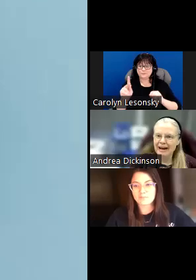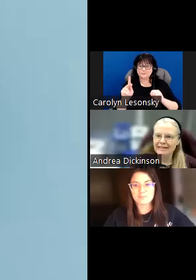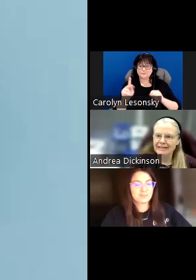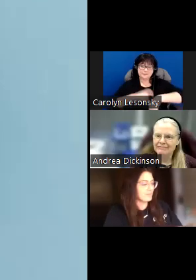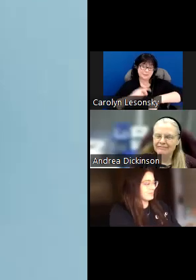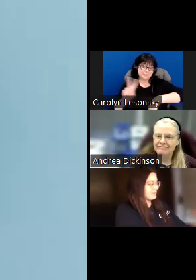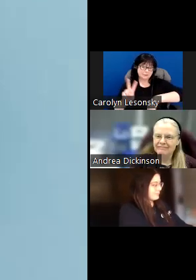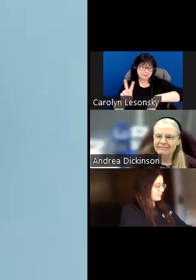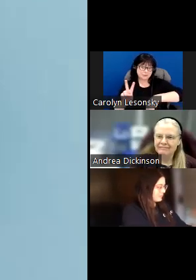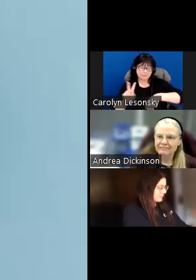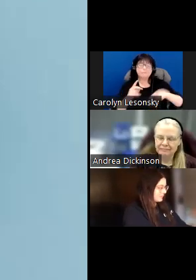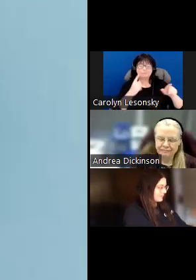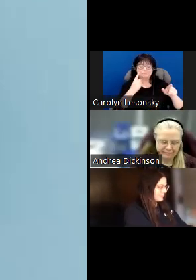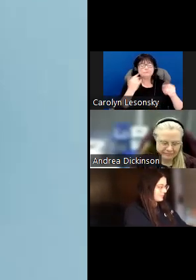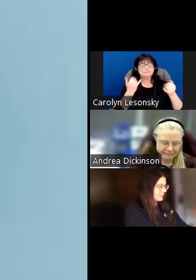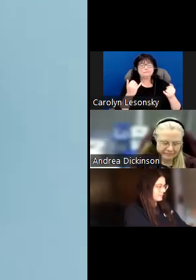Sounds great.